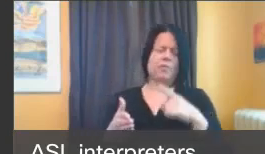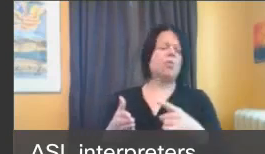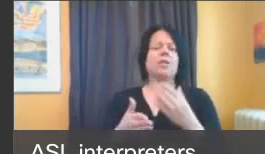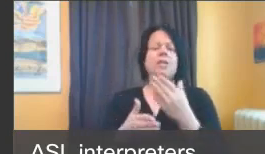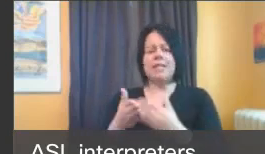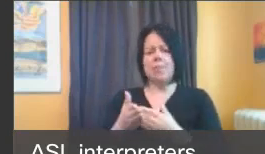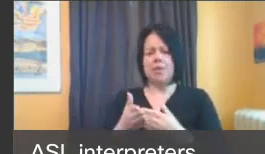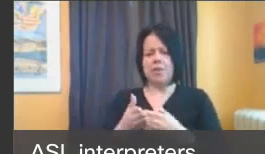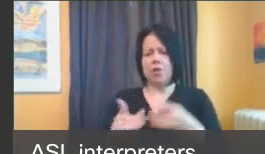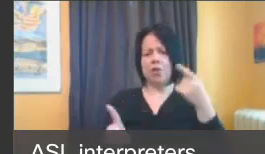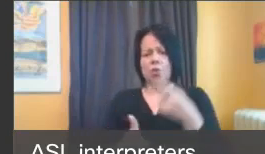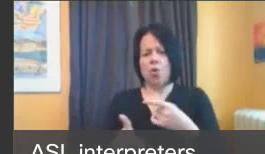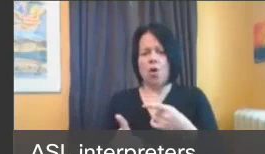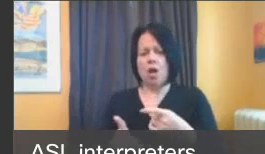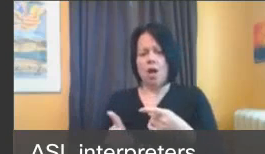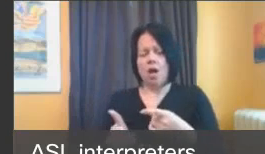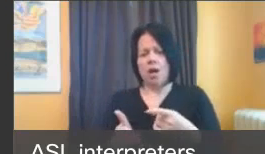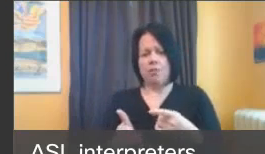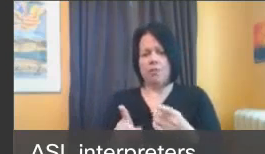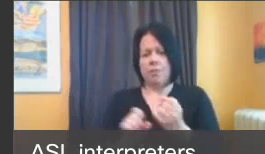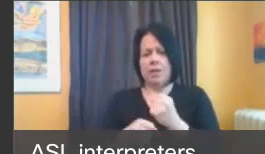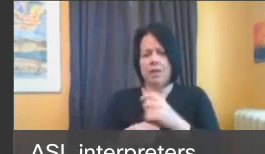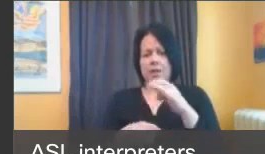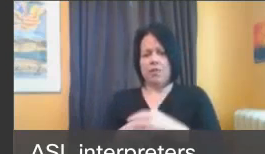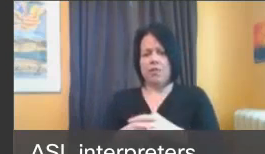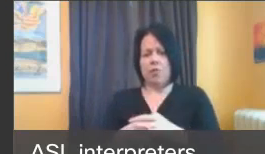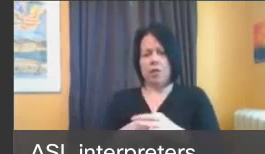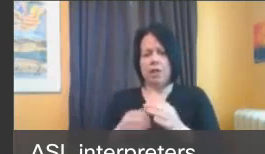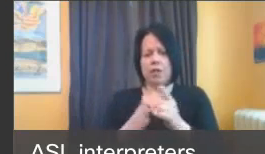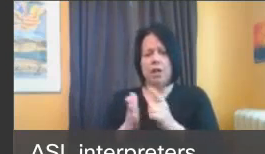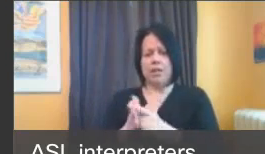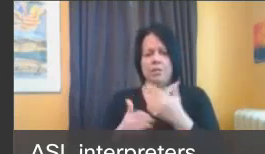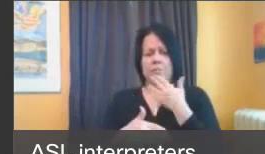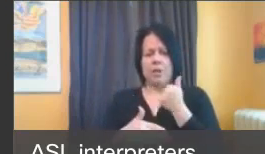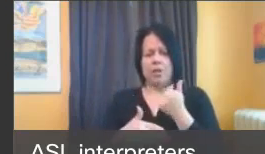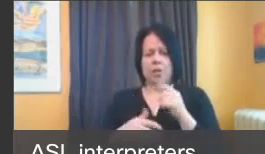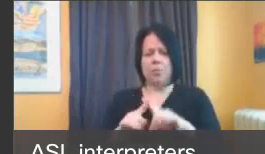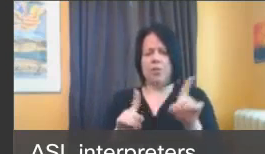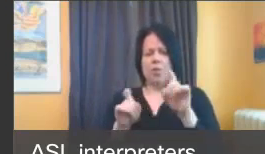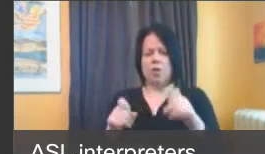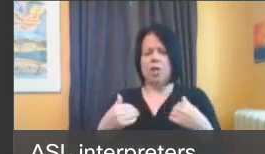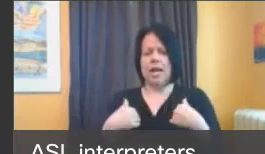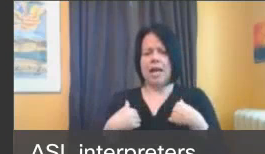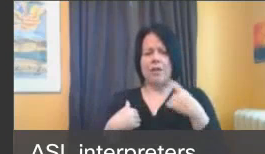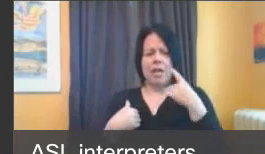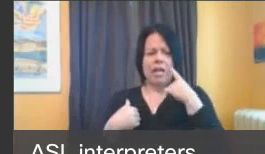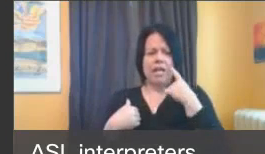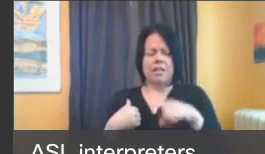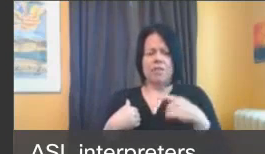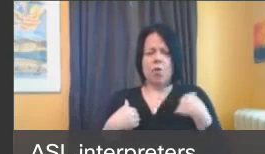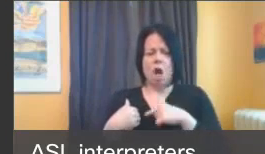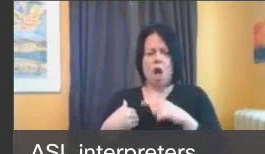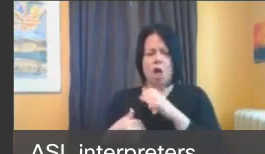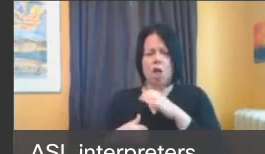voting procedures. But the question that I have is for our commissioner